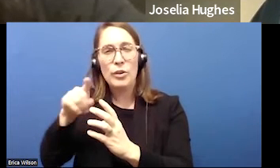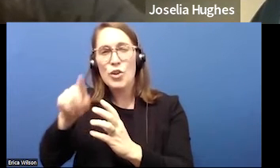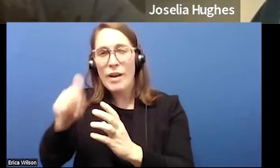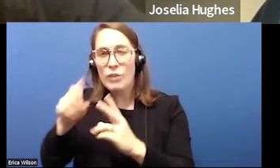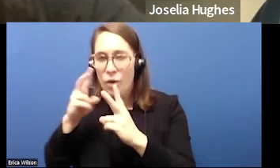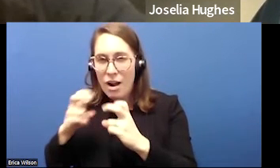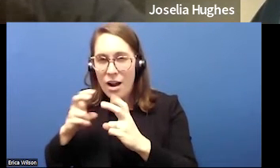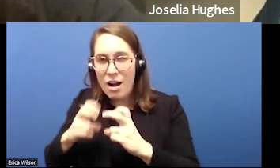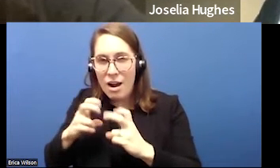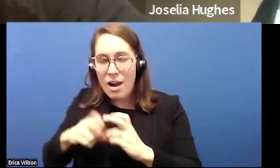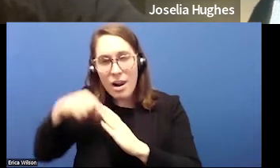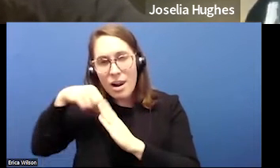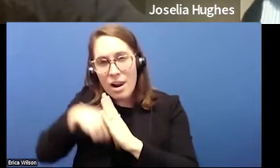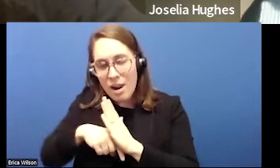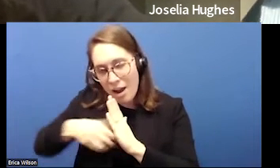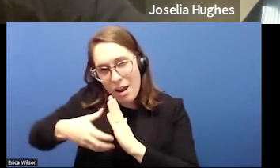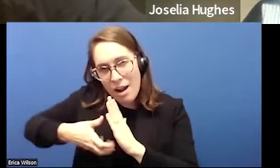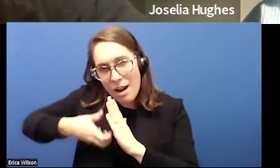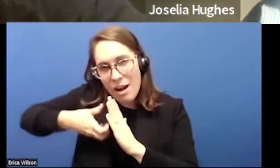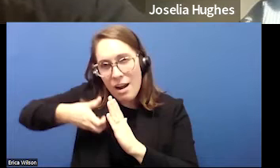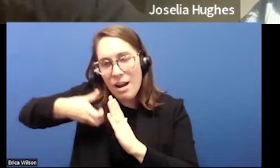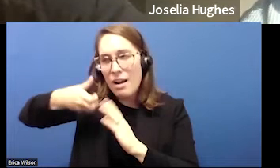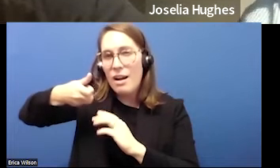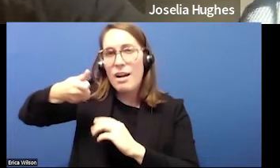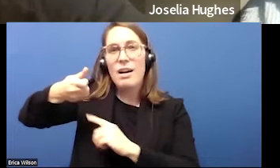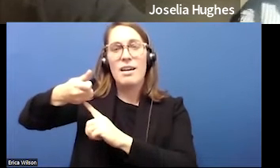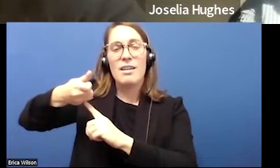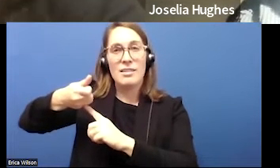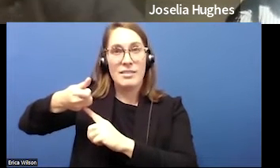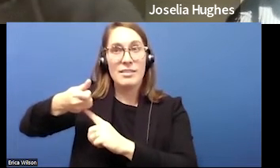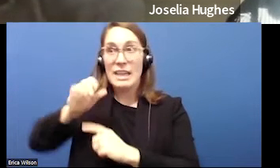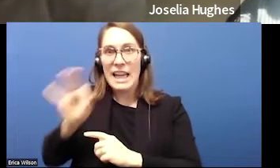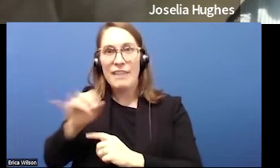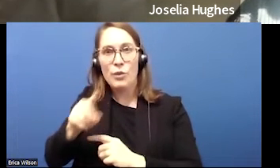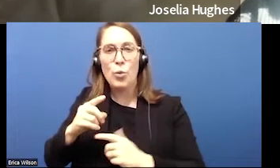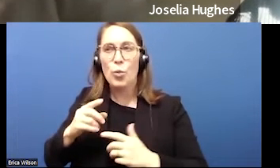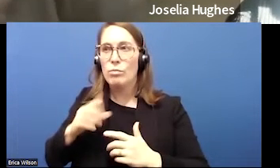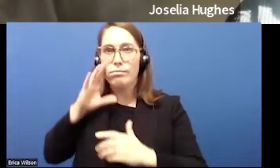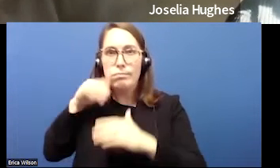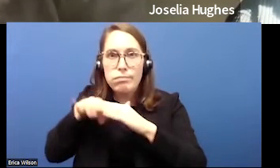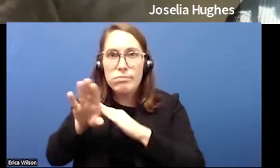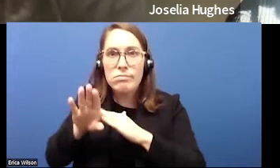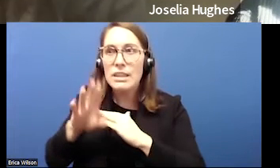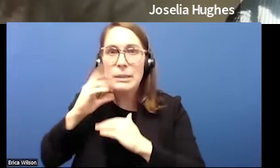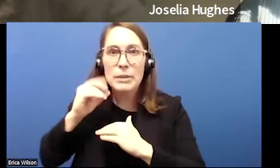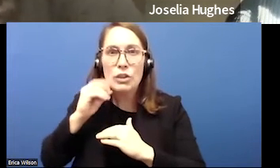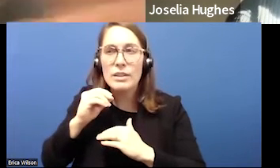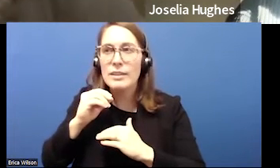um and taken away from like a sensorial experience.